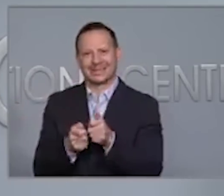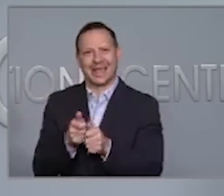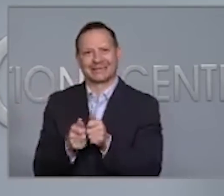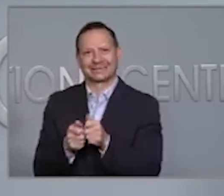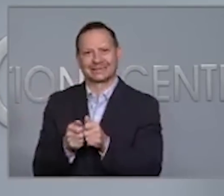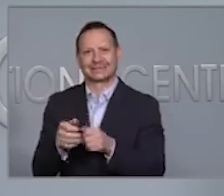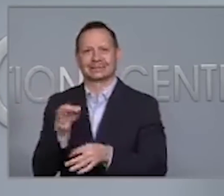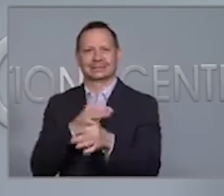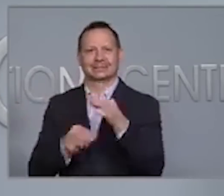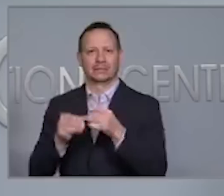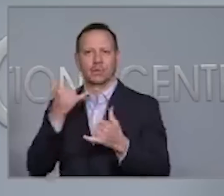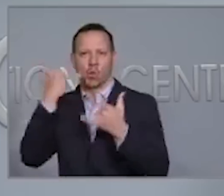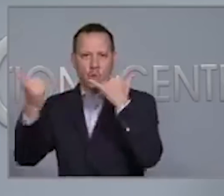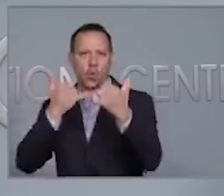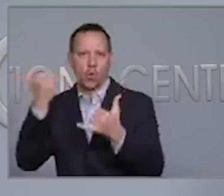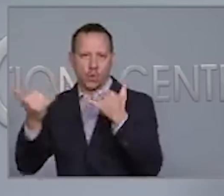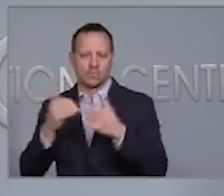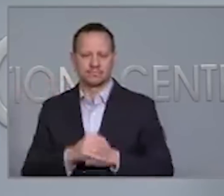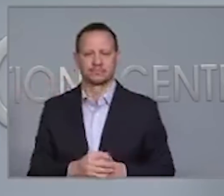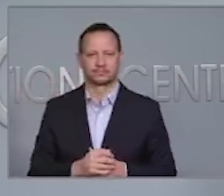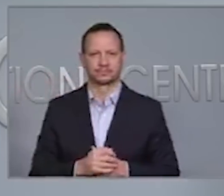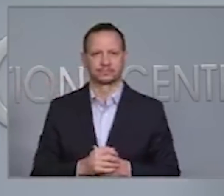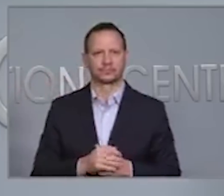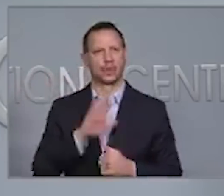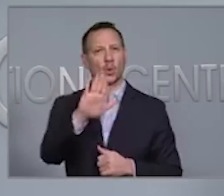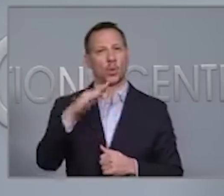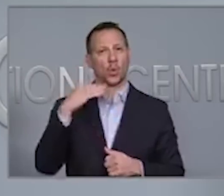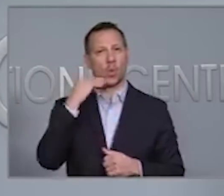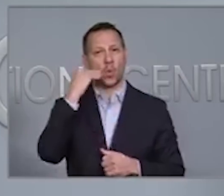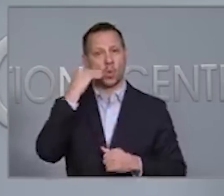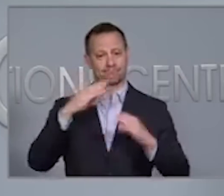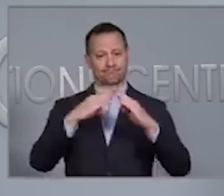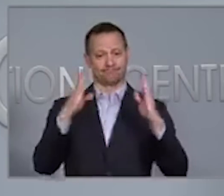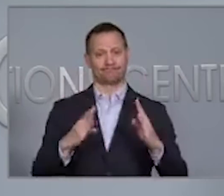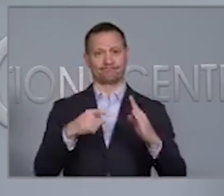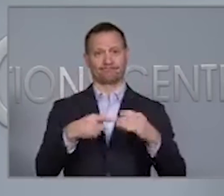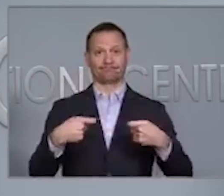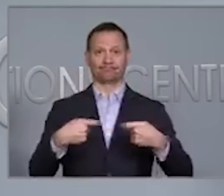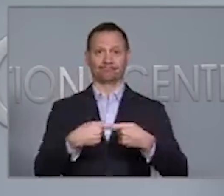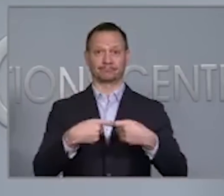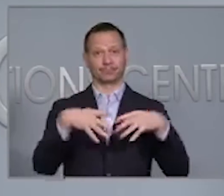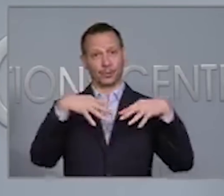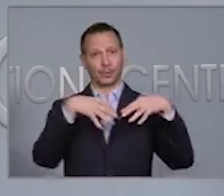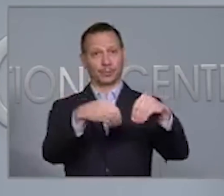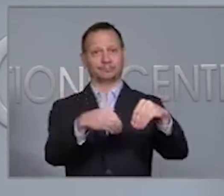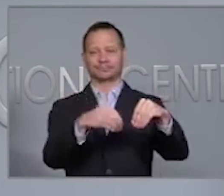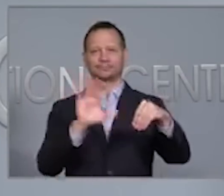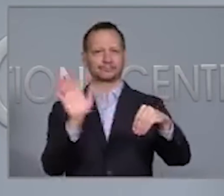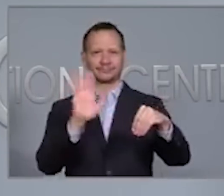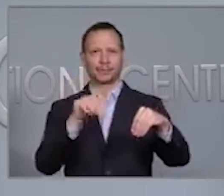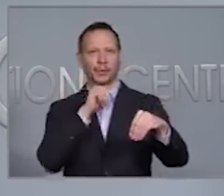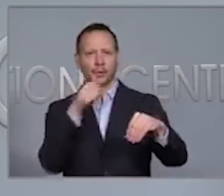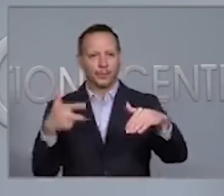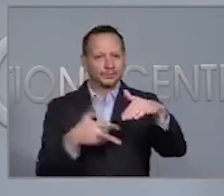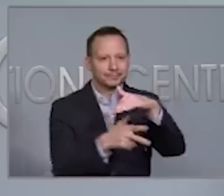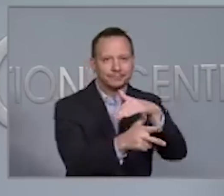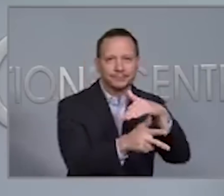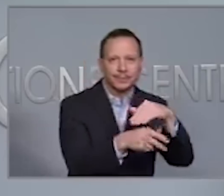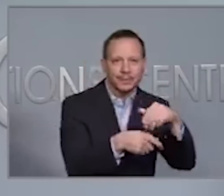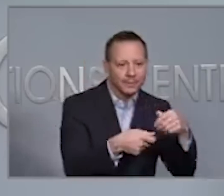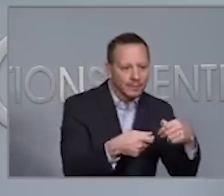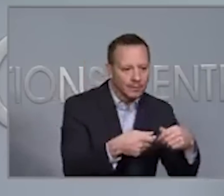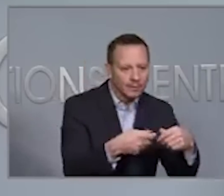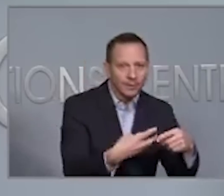congestion. If you lose power at your home, do not use your vehicle to charge devices inside your garage.